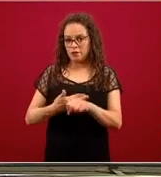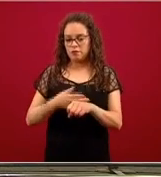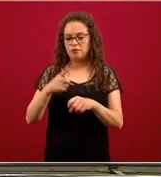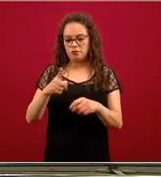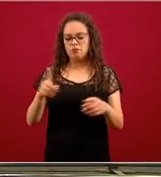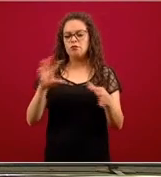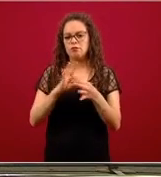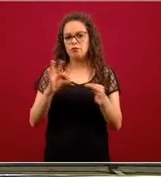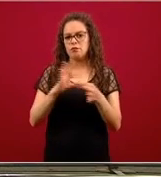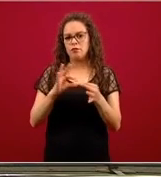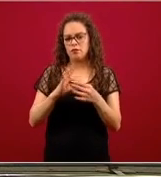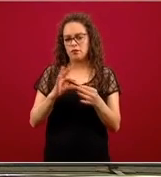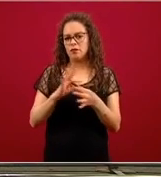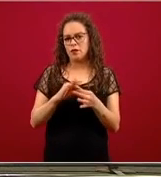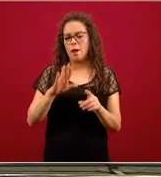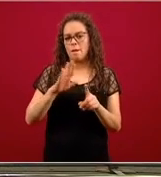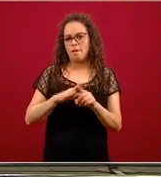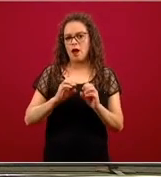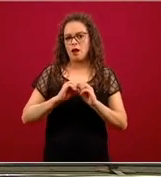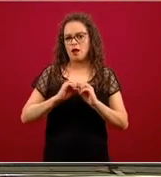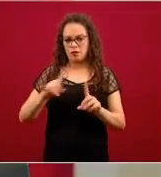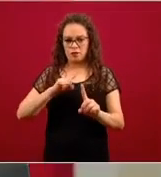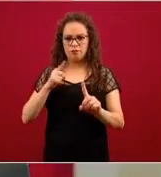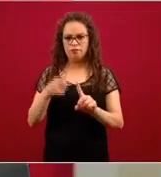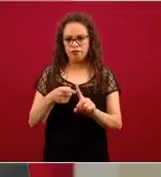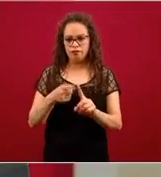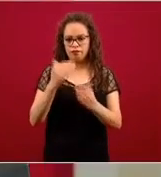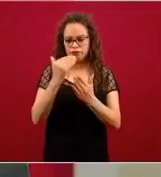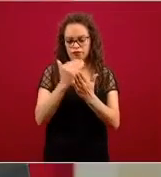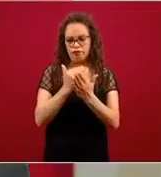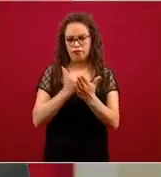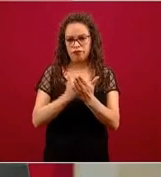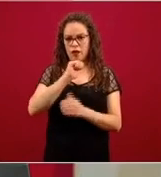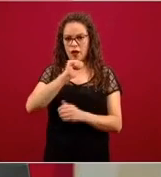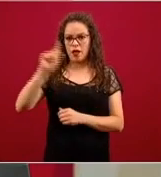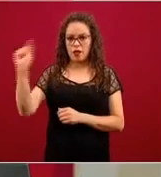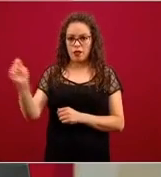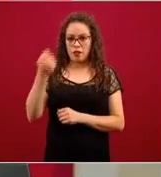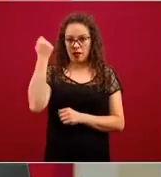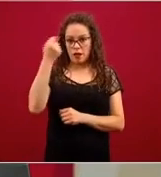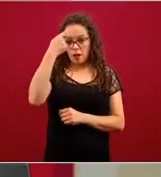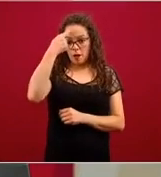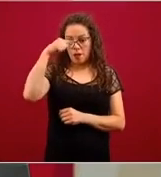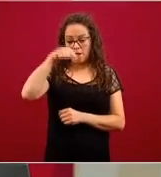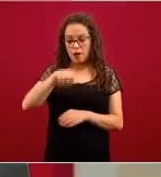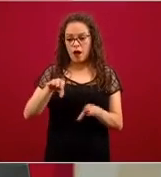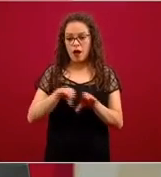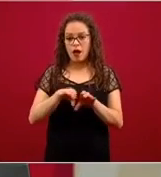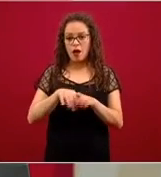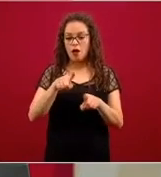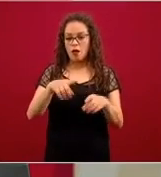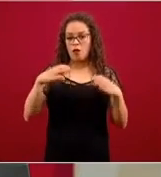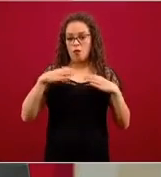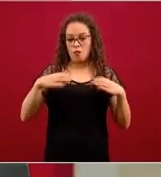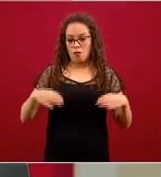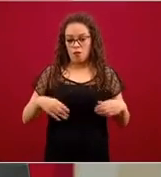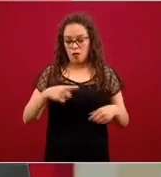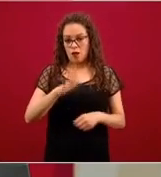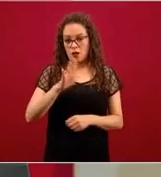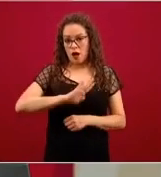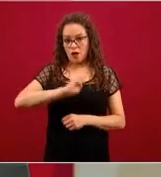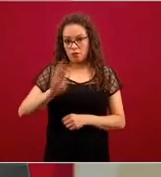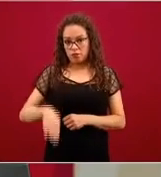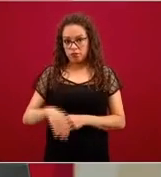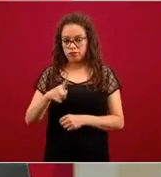and the Ministry of Health to specifically understand what are the technical guidelines for the final